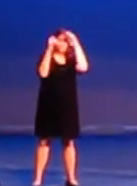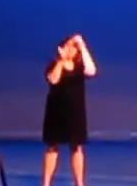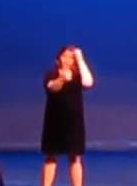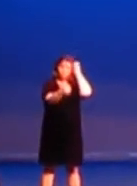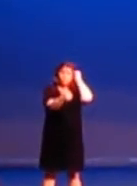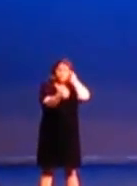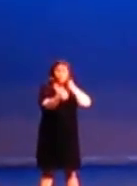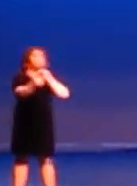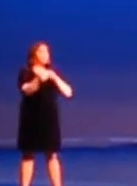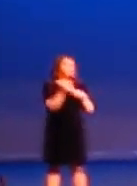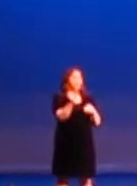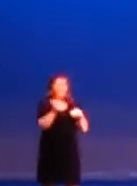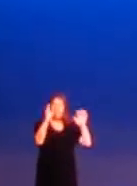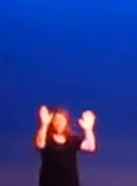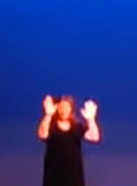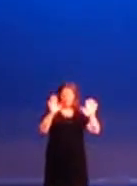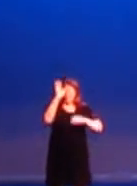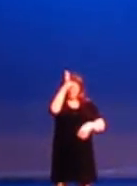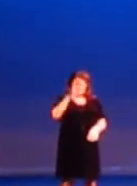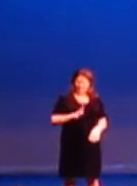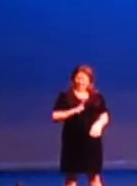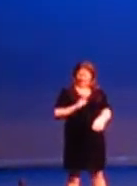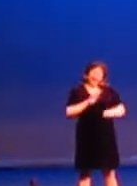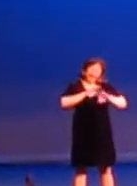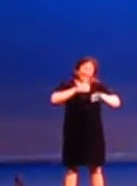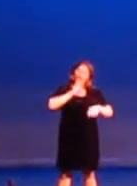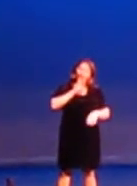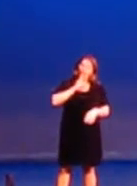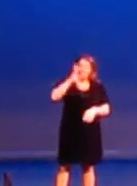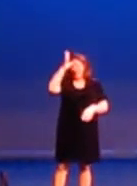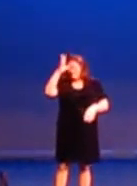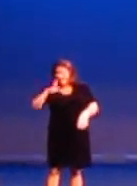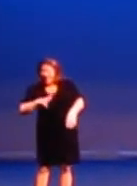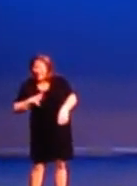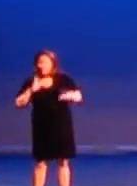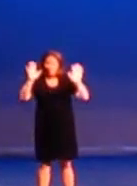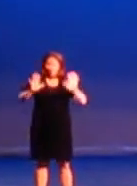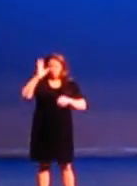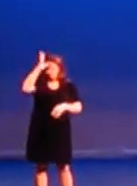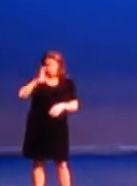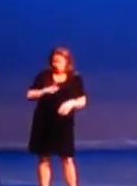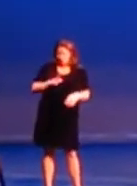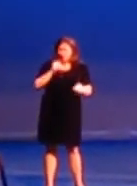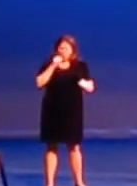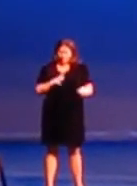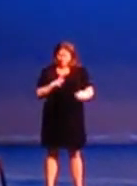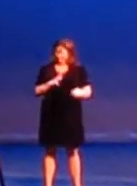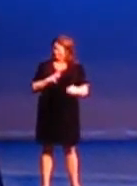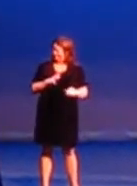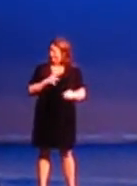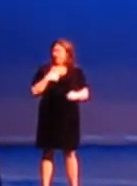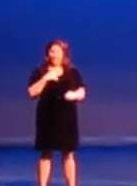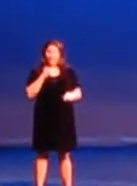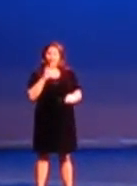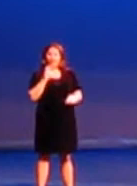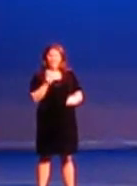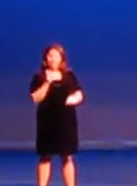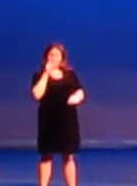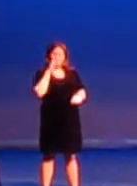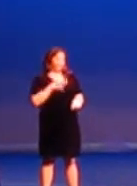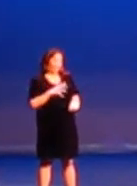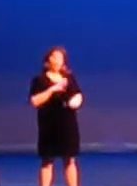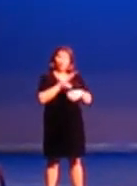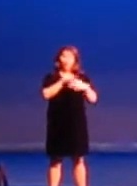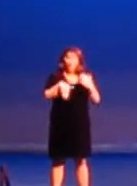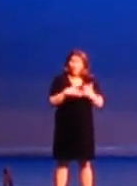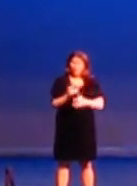imagine Superman, Aquaman, Wonder Woman, Iron Man, one person that had all of those gifts